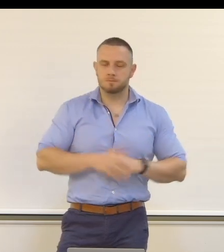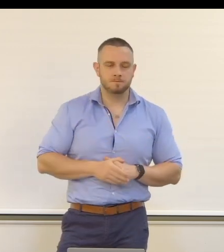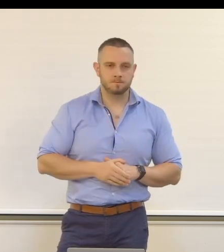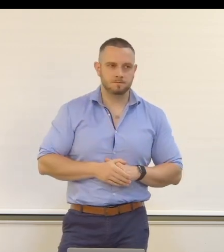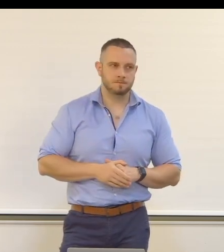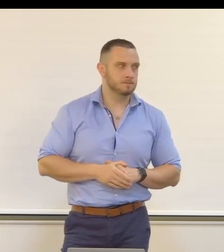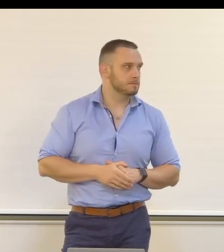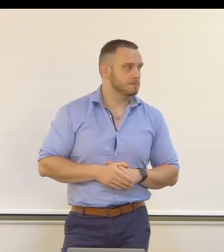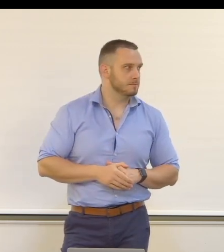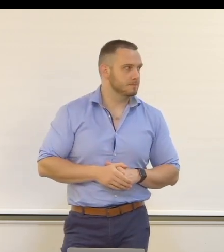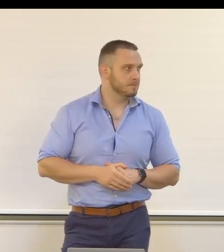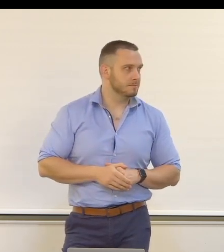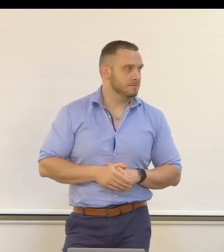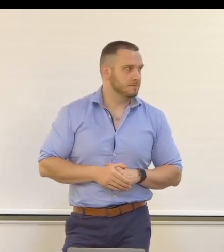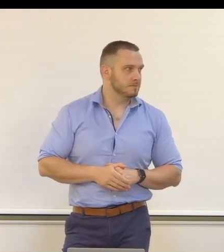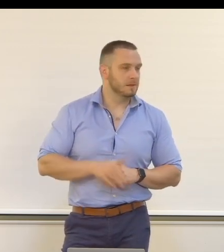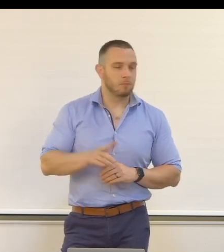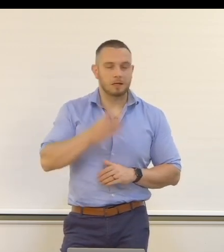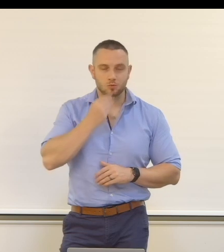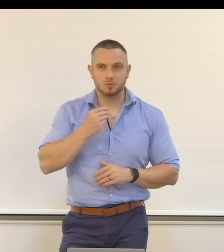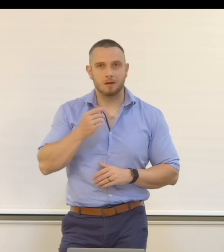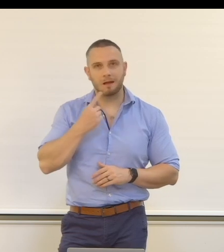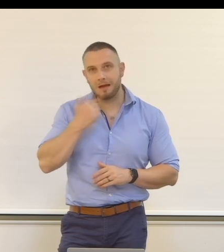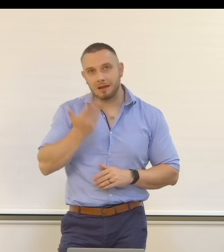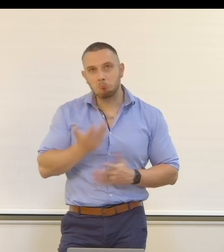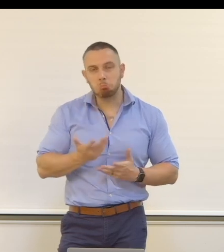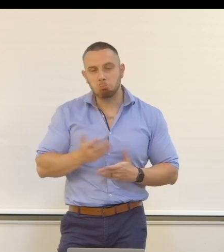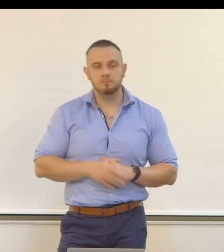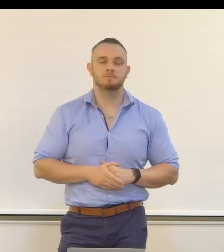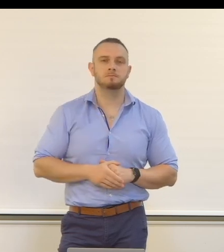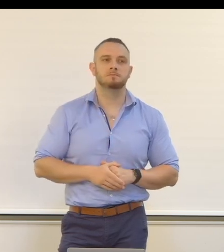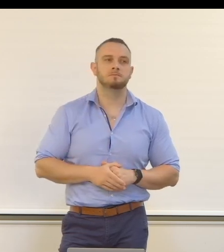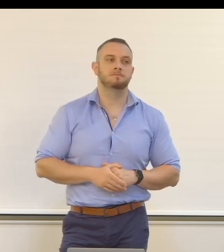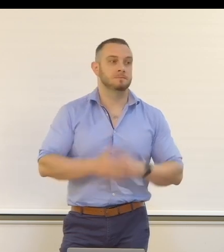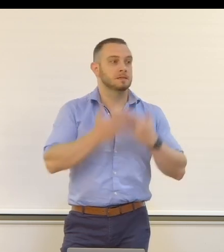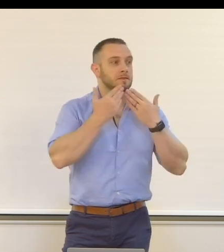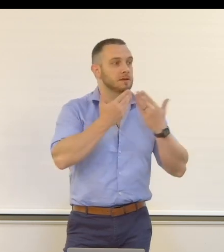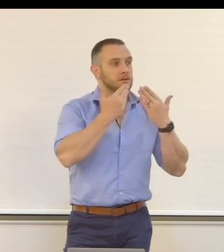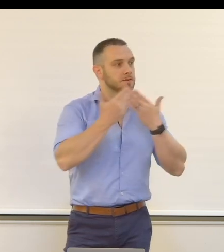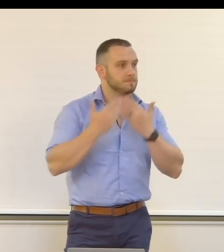I wouldn't say that I use it every day. Thank you.